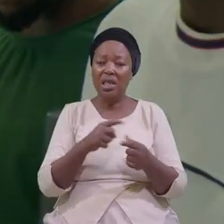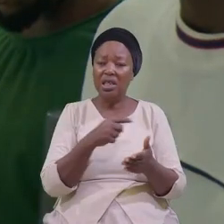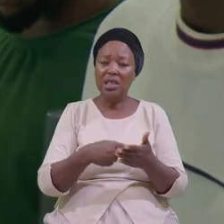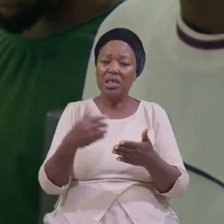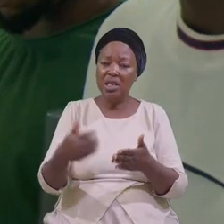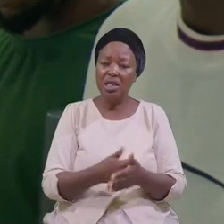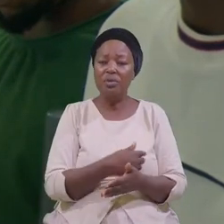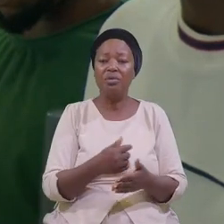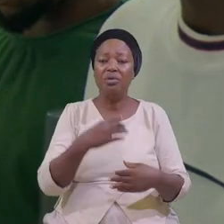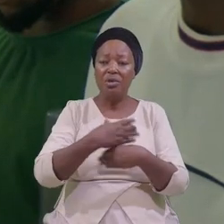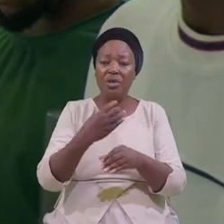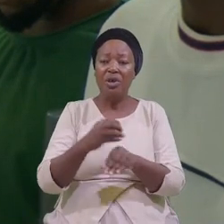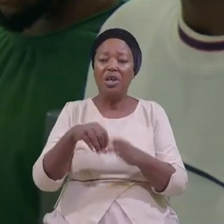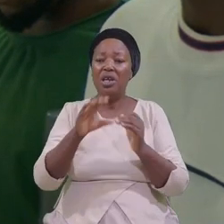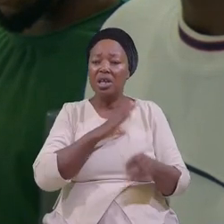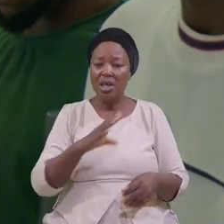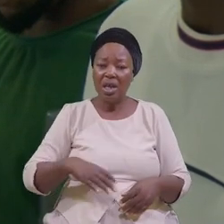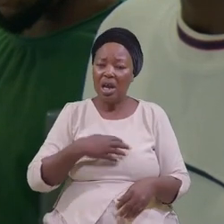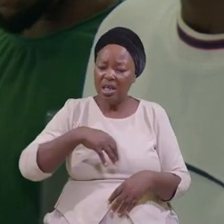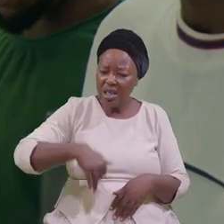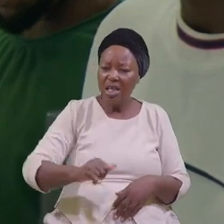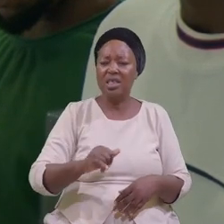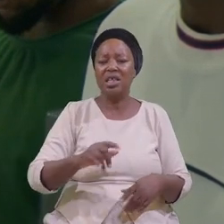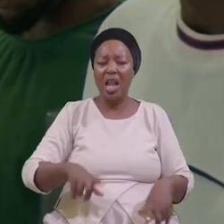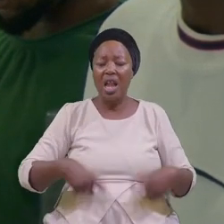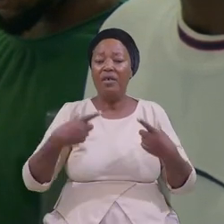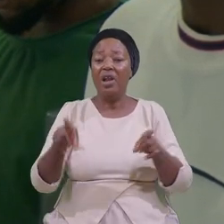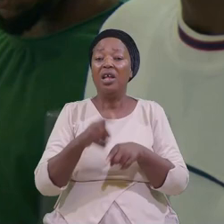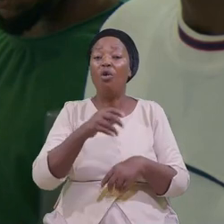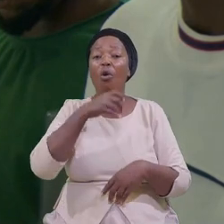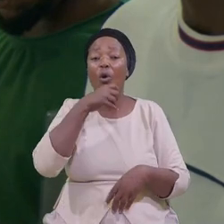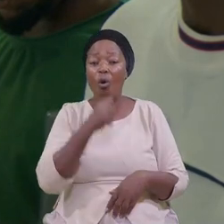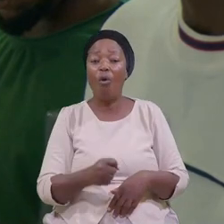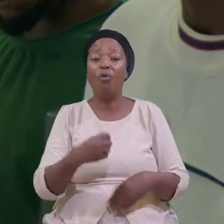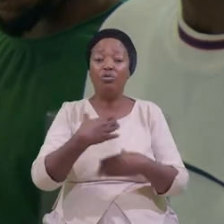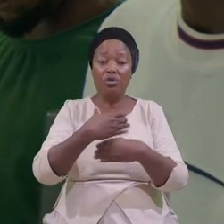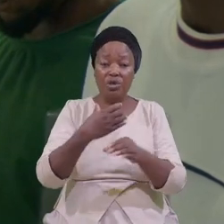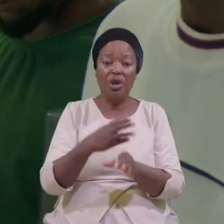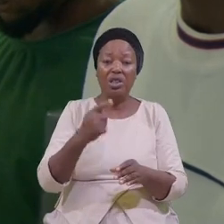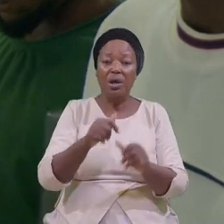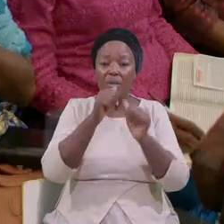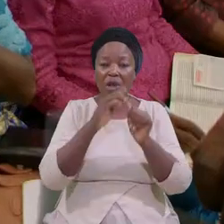in Christ, and we still live like the old creature. The blessing of the